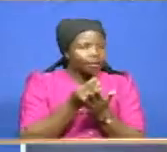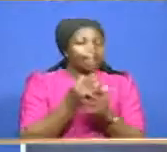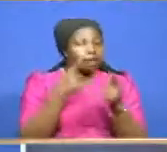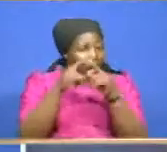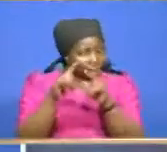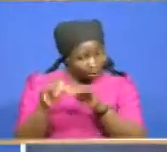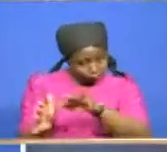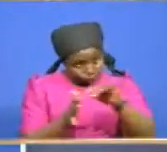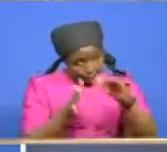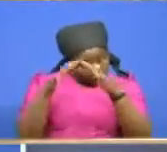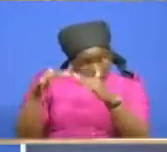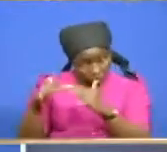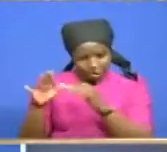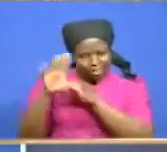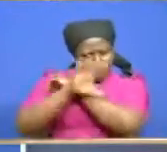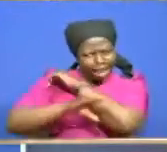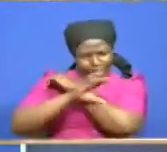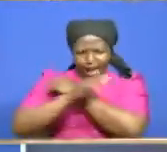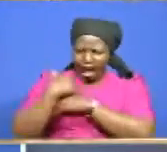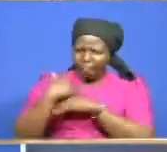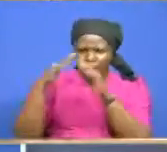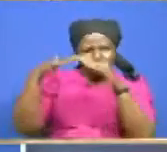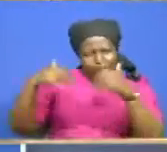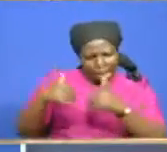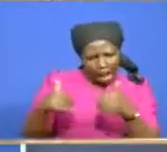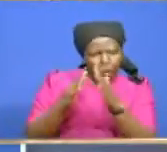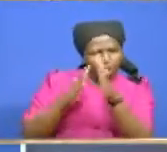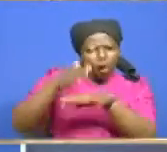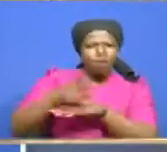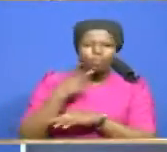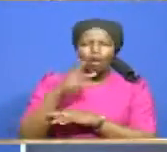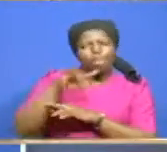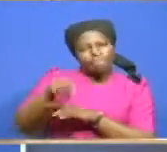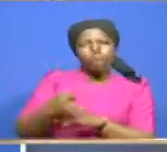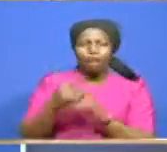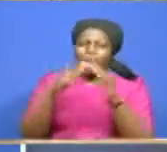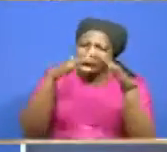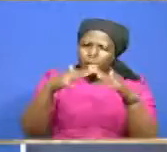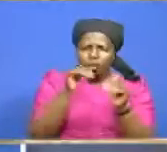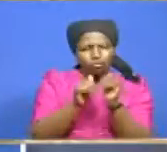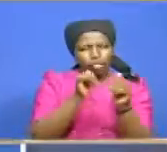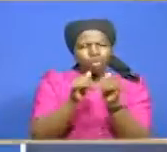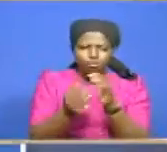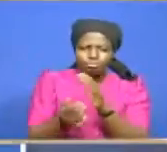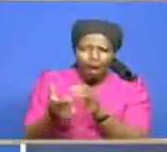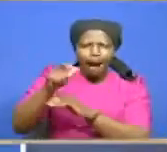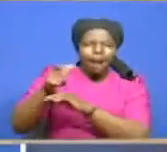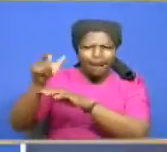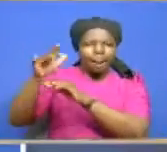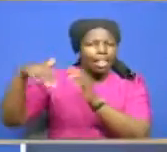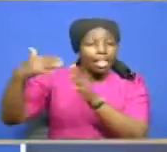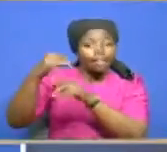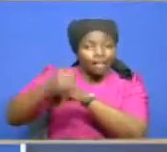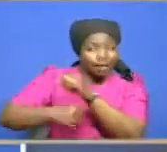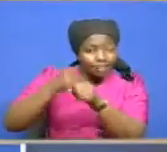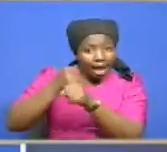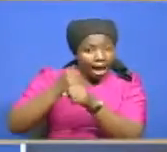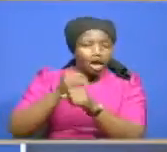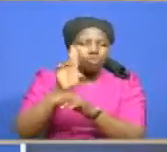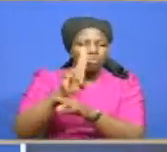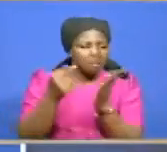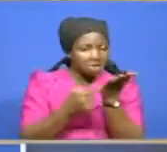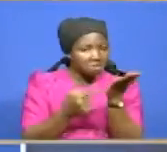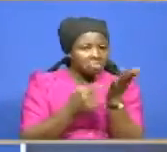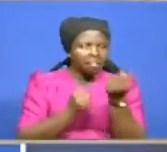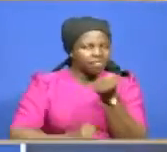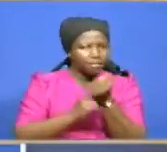housing, the country faces a housing deficit of over 200,000 units, which keep growing annually. Use of technology has been